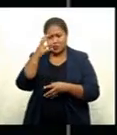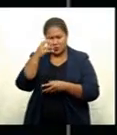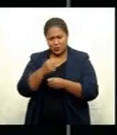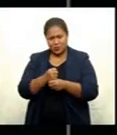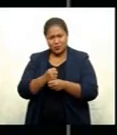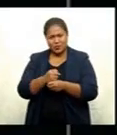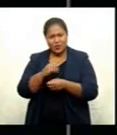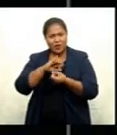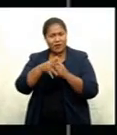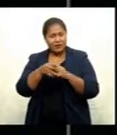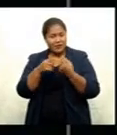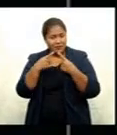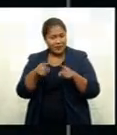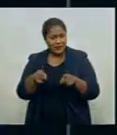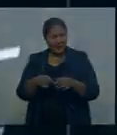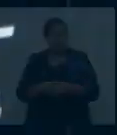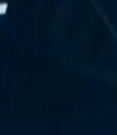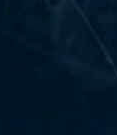COVID-19 update for today.